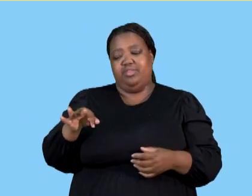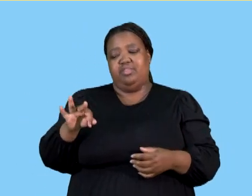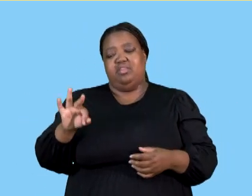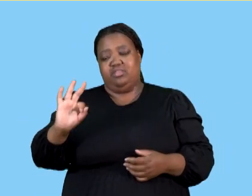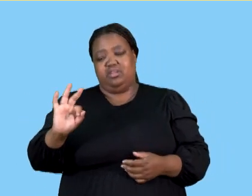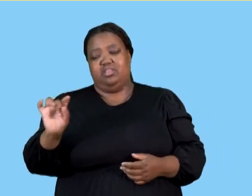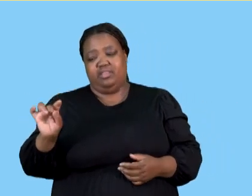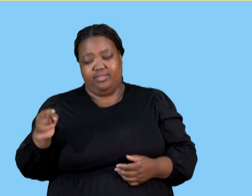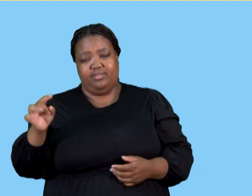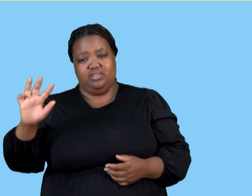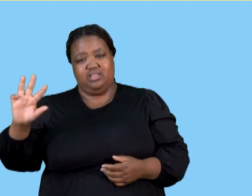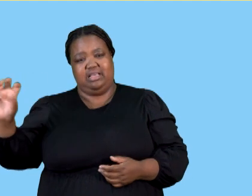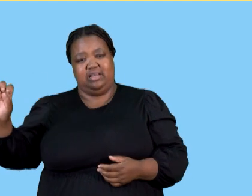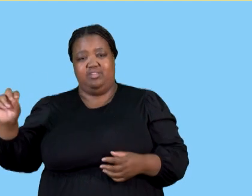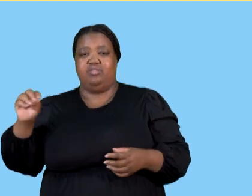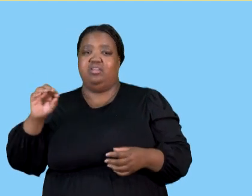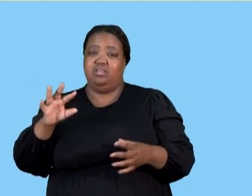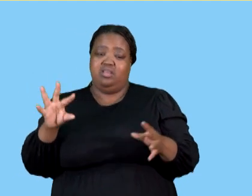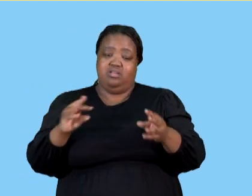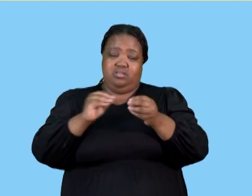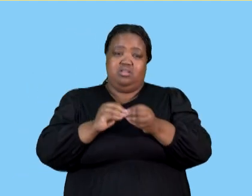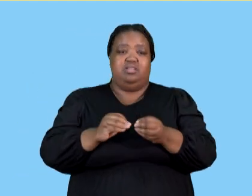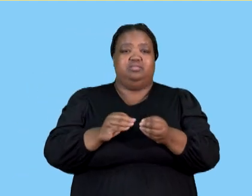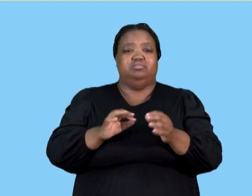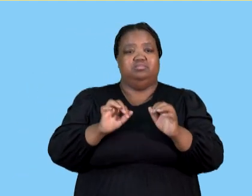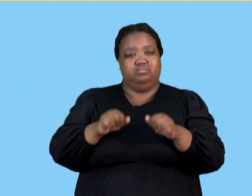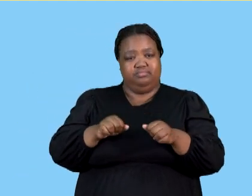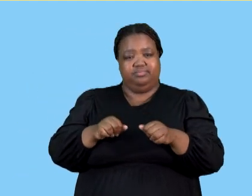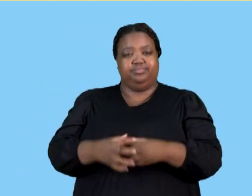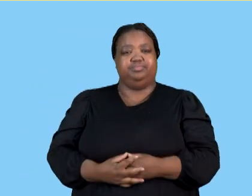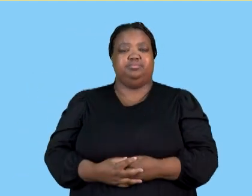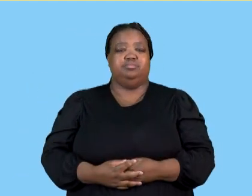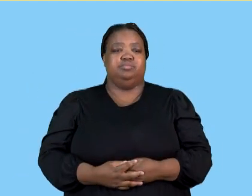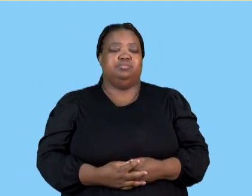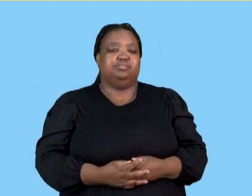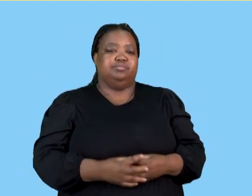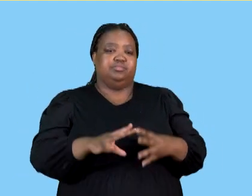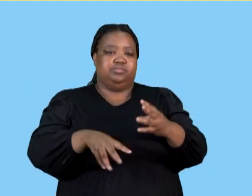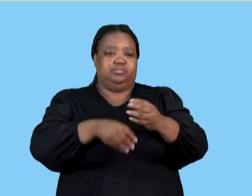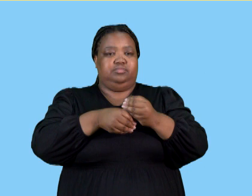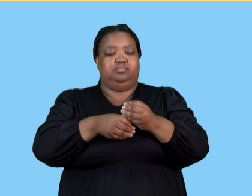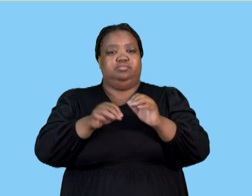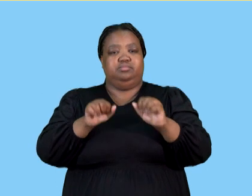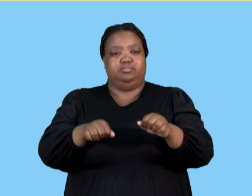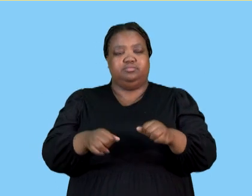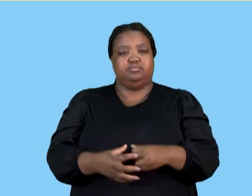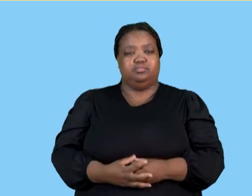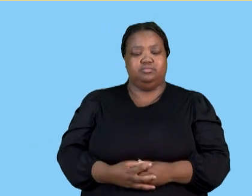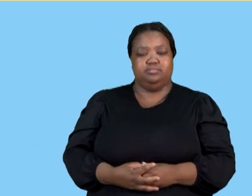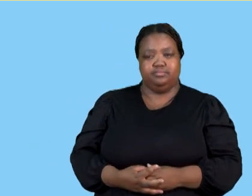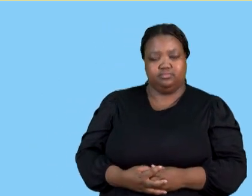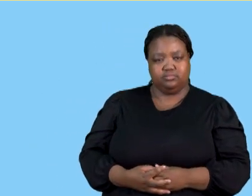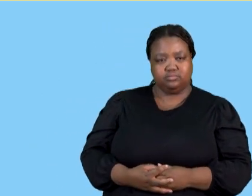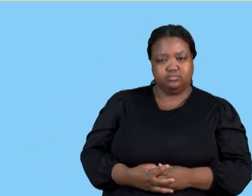and distribution cost, which is 3,900. So we add these three costs: your direct material, your